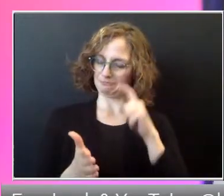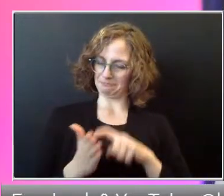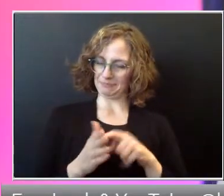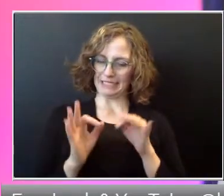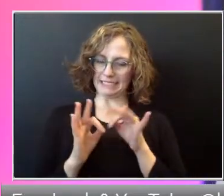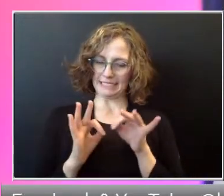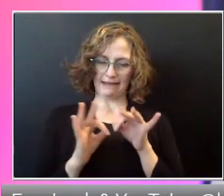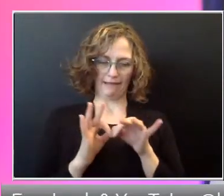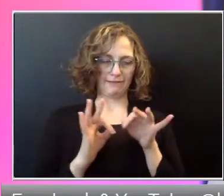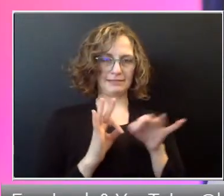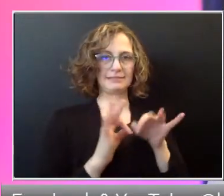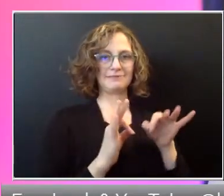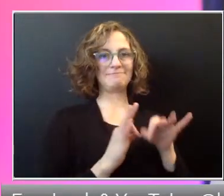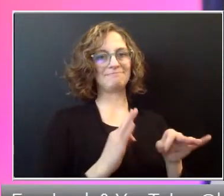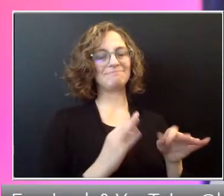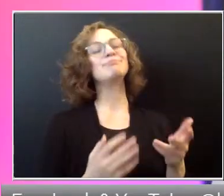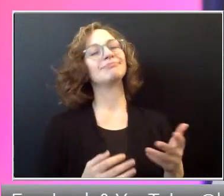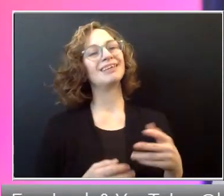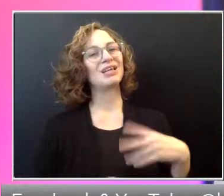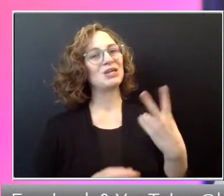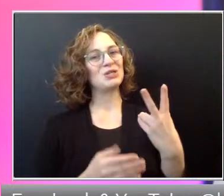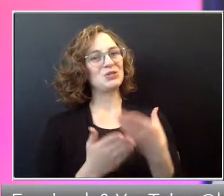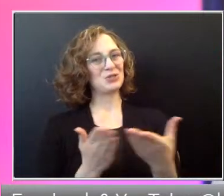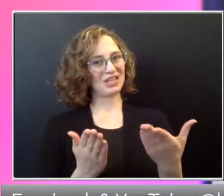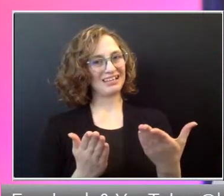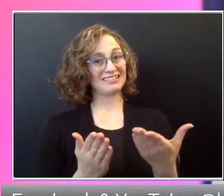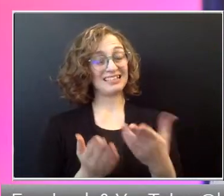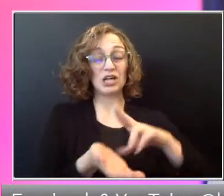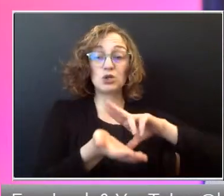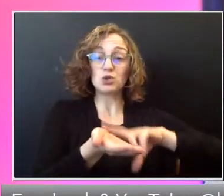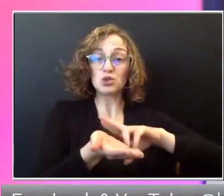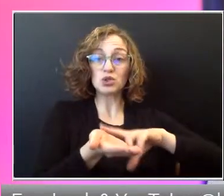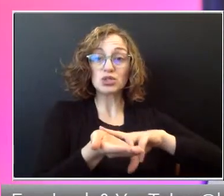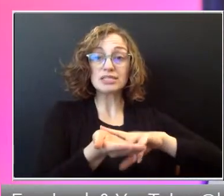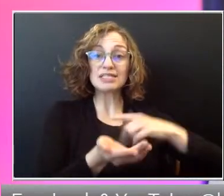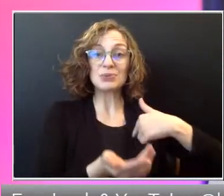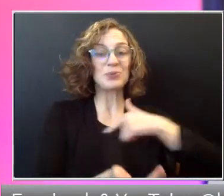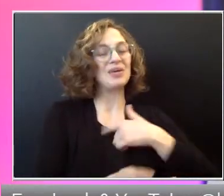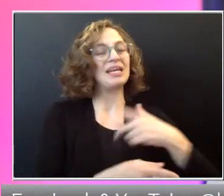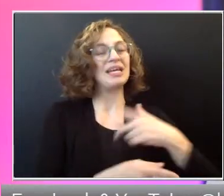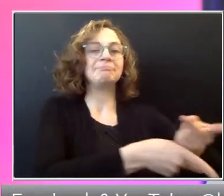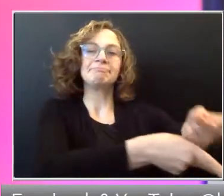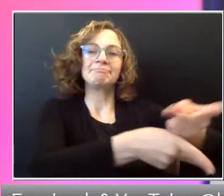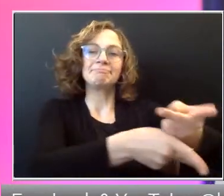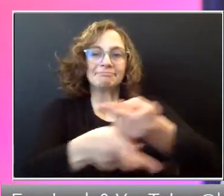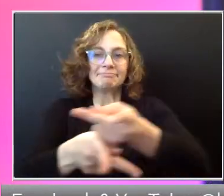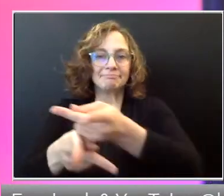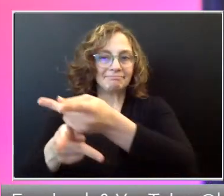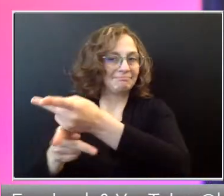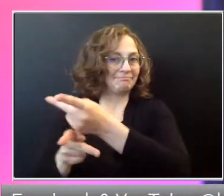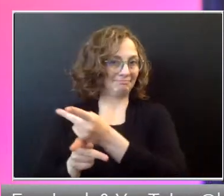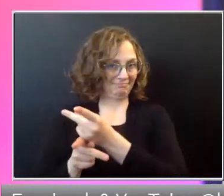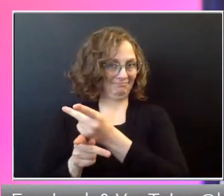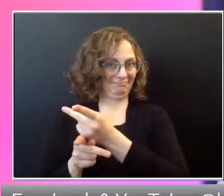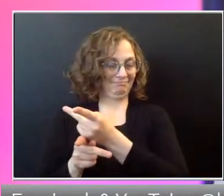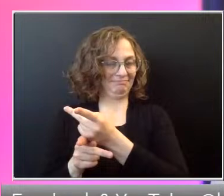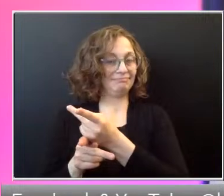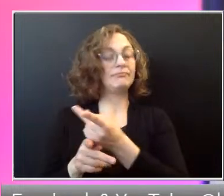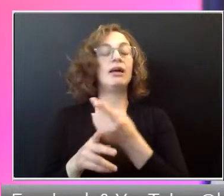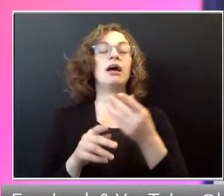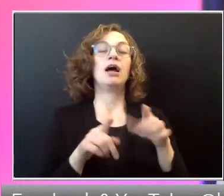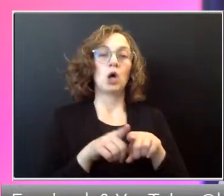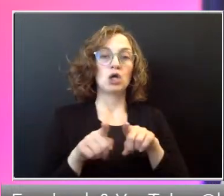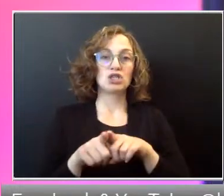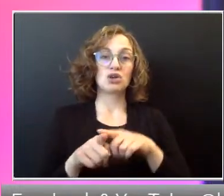being a nurse, we take care of everybody else, and then as a female, you take care